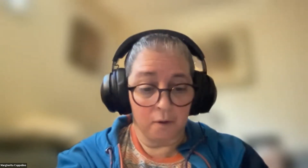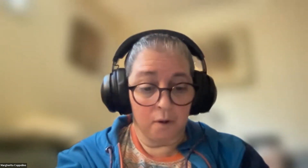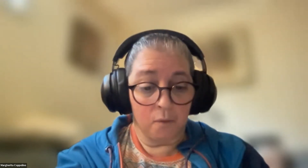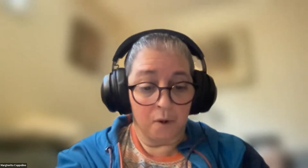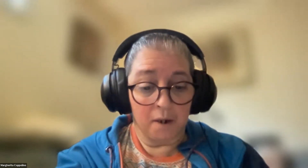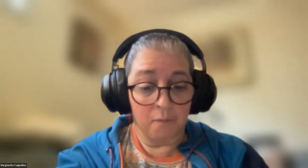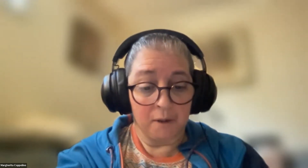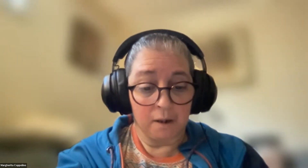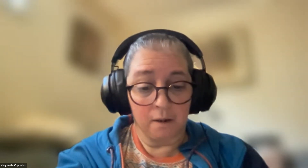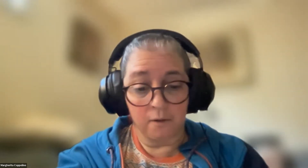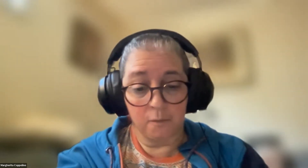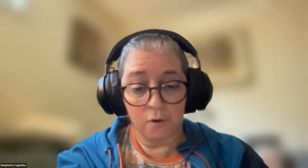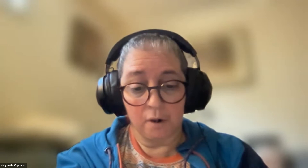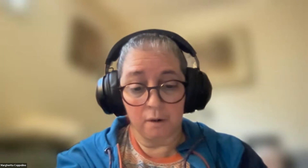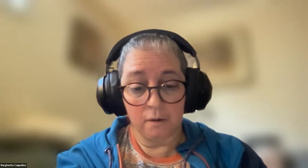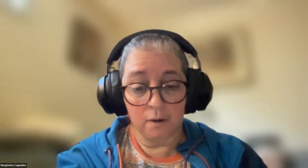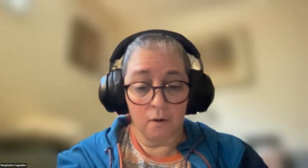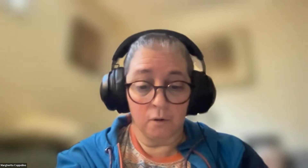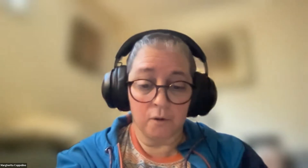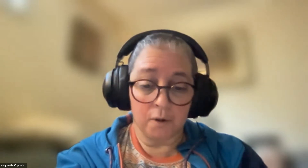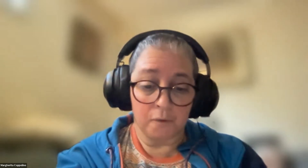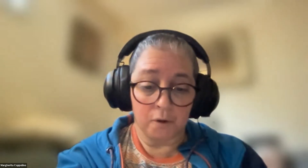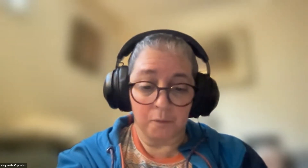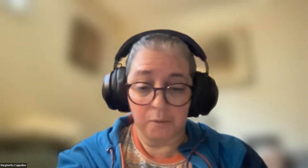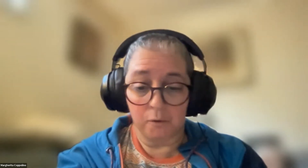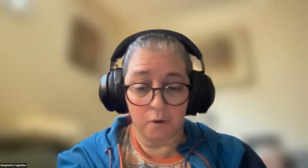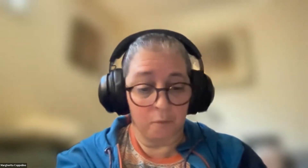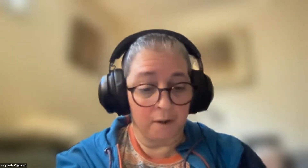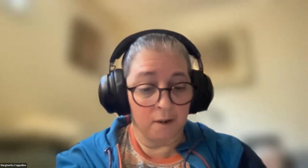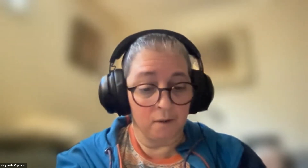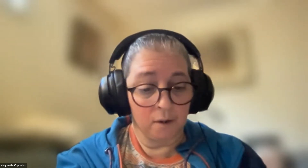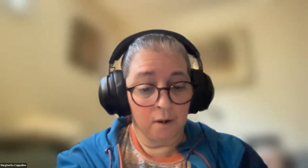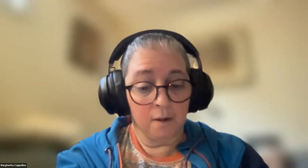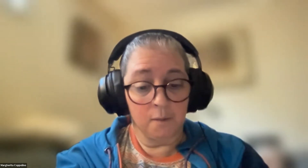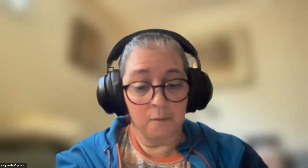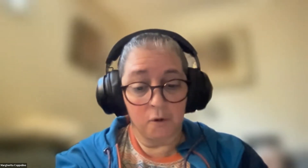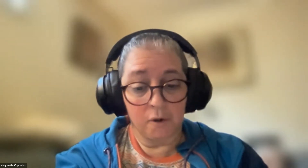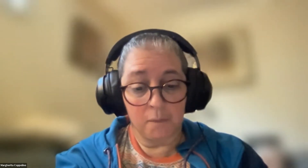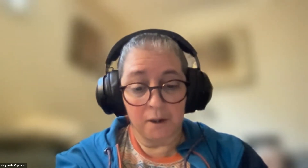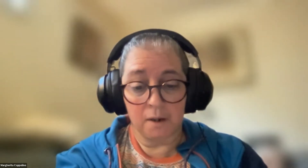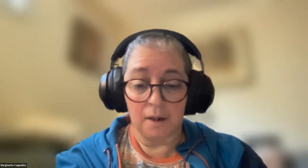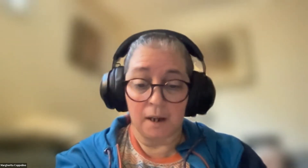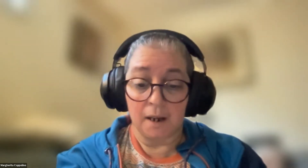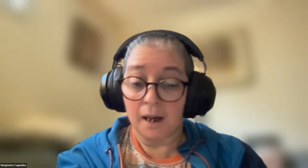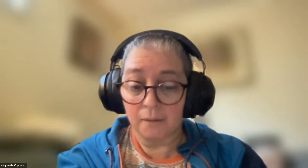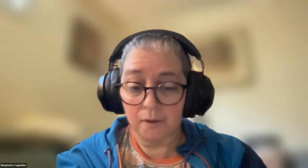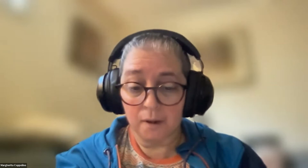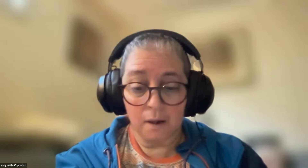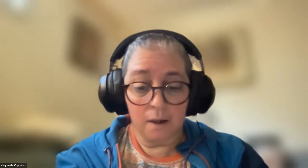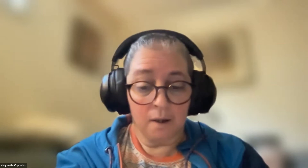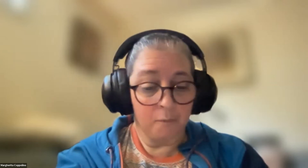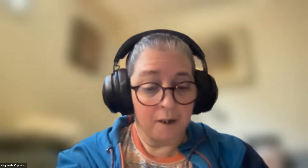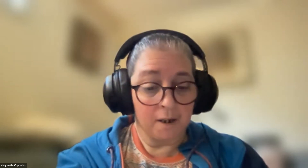Albans, where he's been supporting culturally diverse people with disabilities to be more independent in their